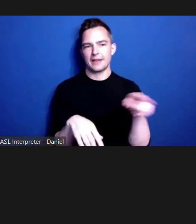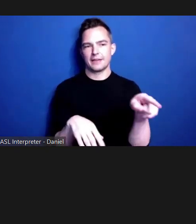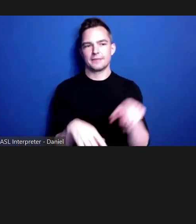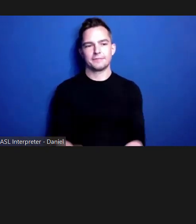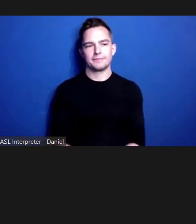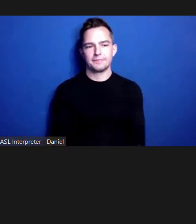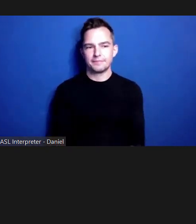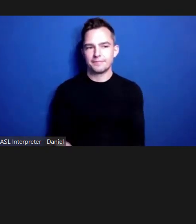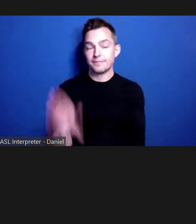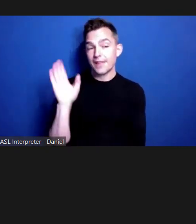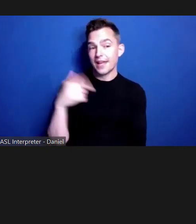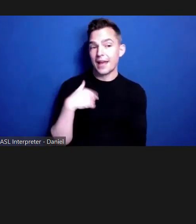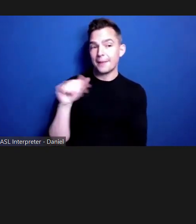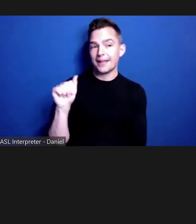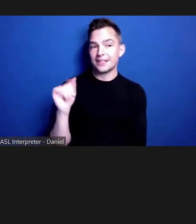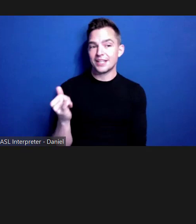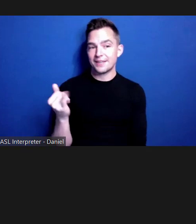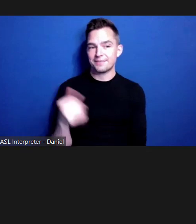Hey, I'm AJ.